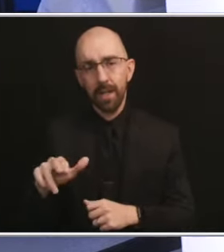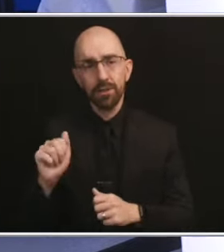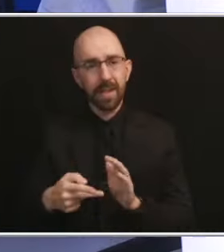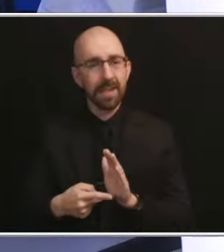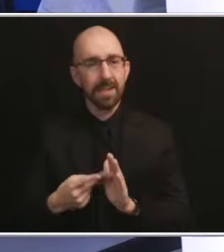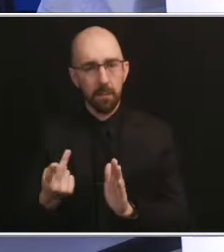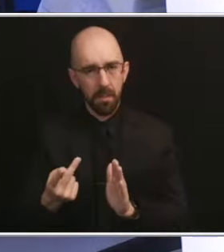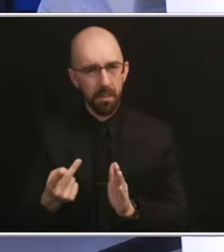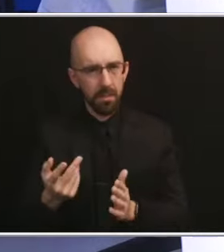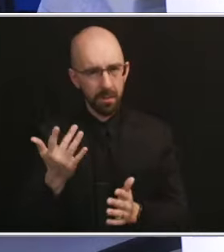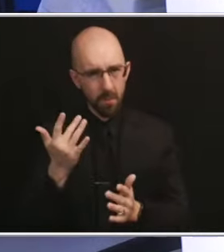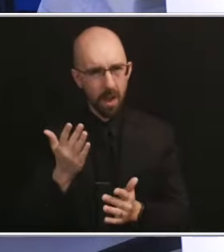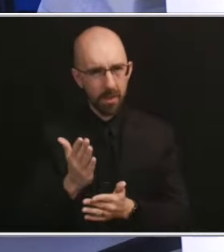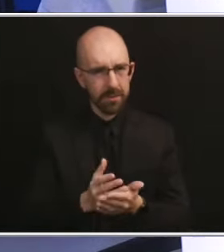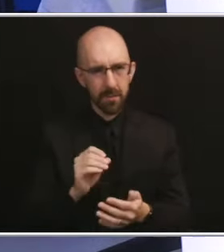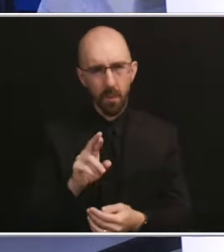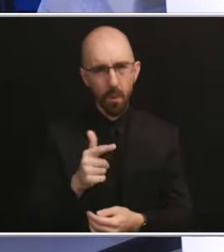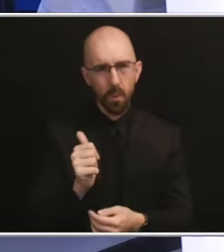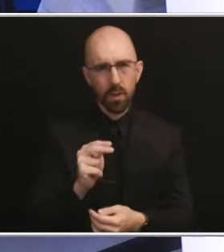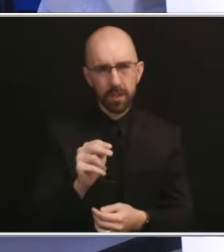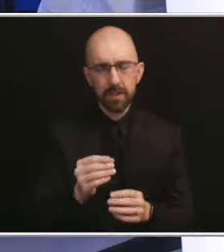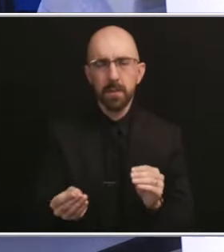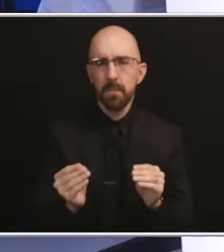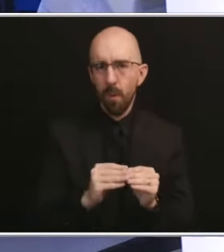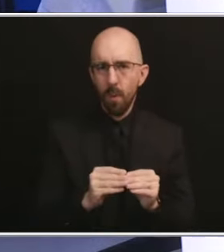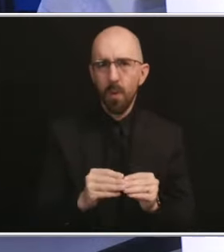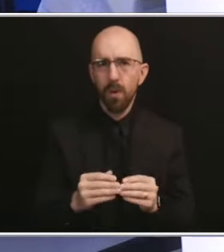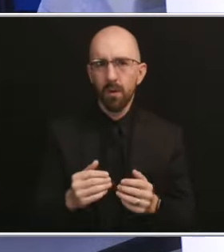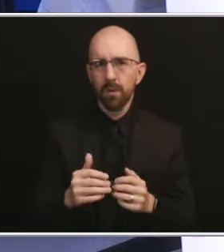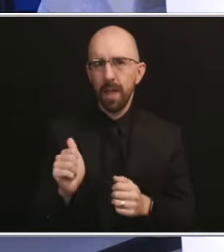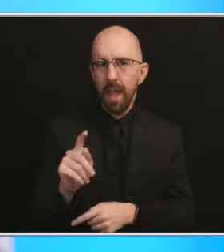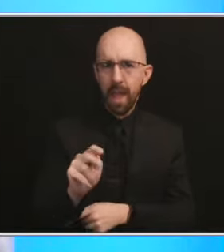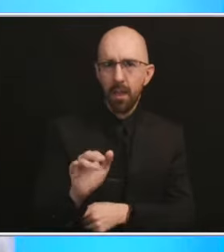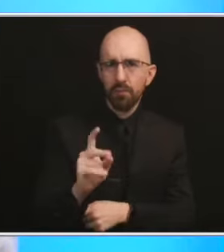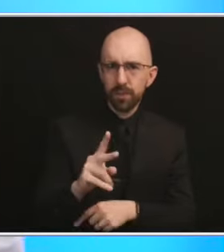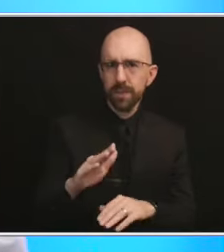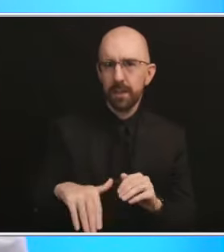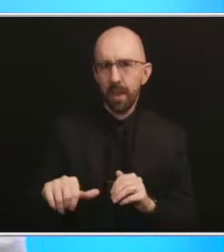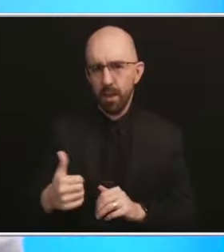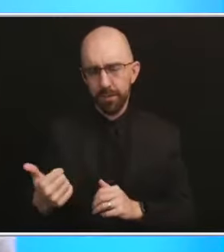why some organs are more vulnerable than others. Well, there are really